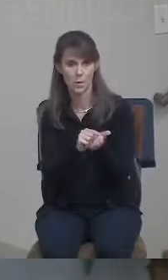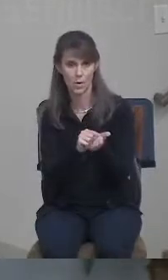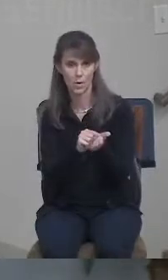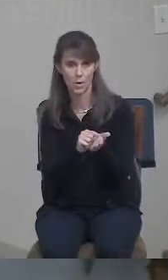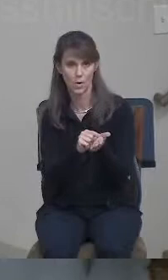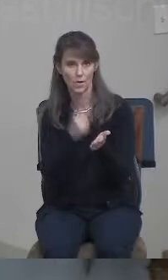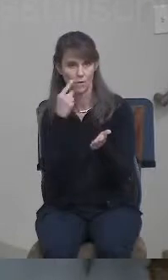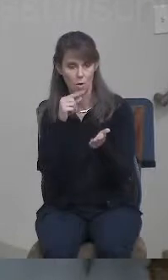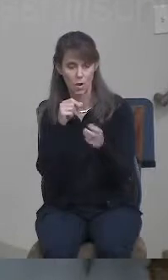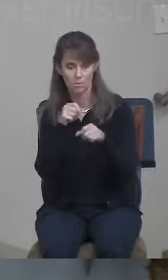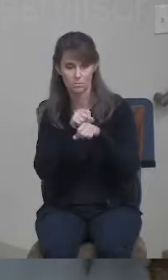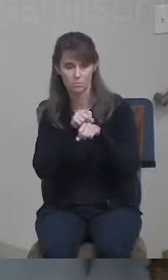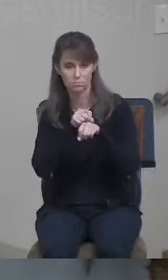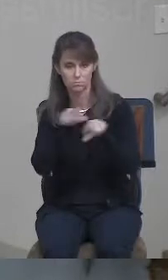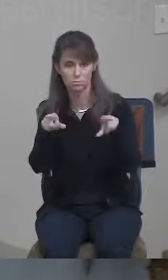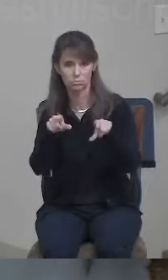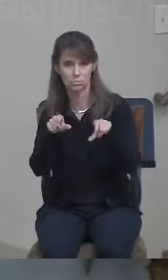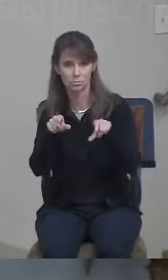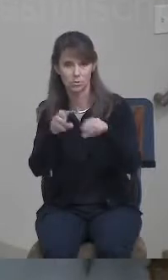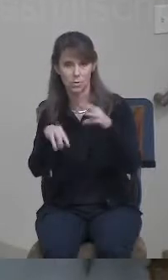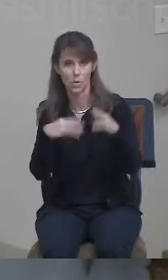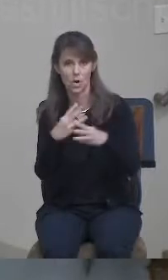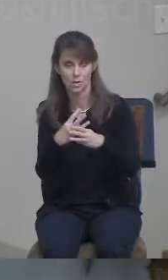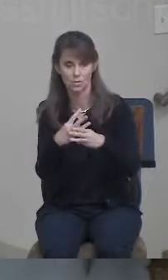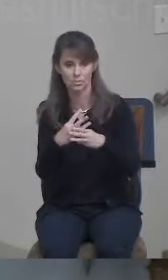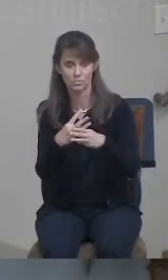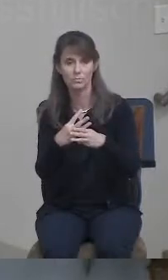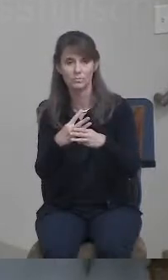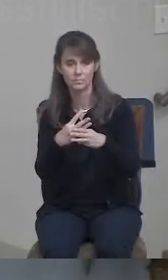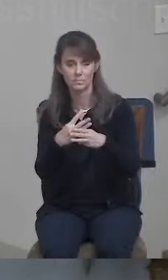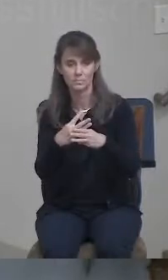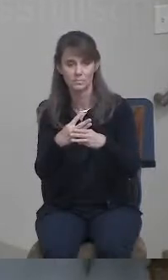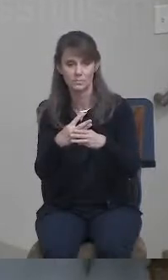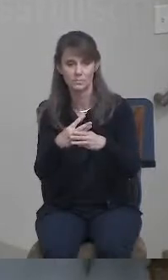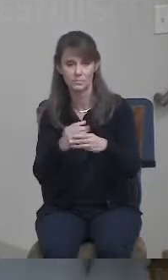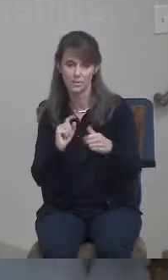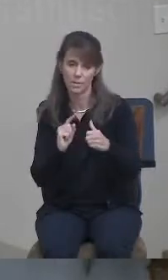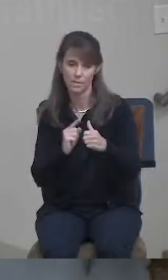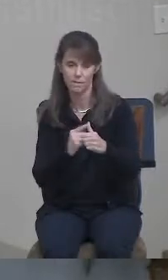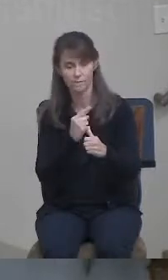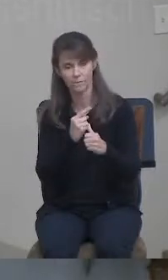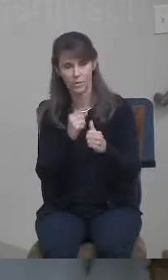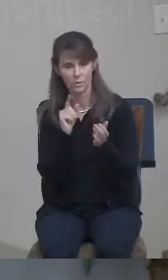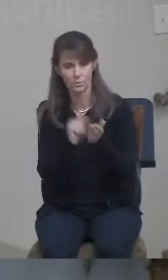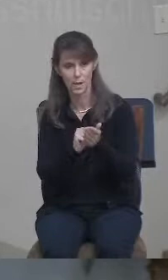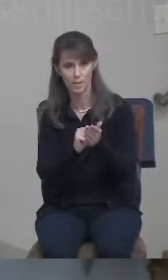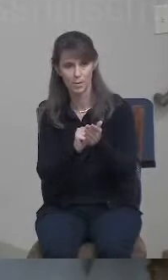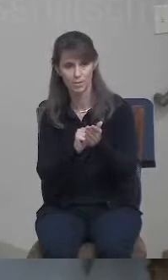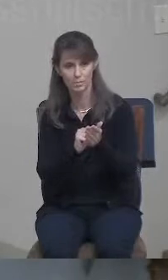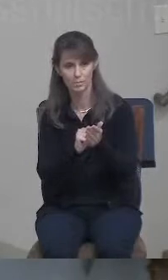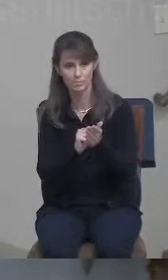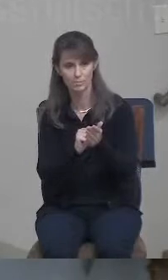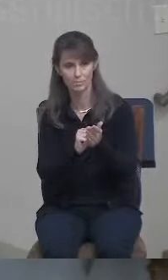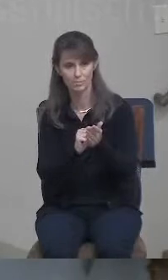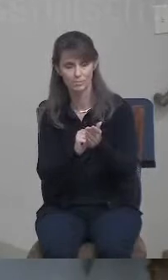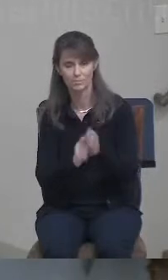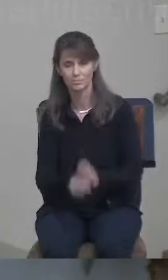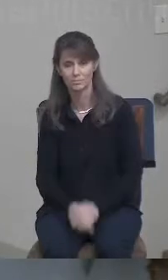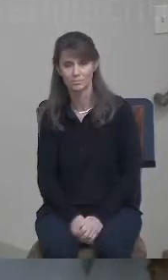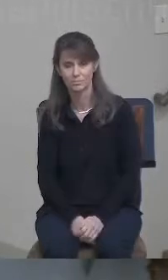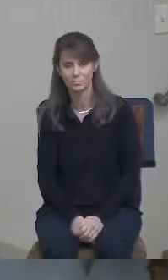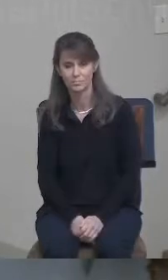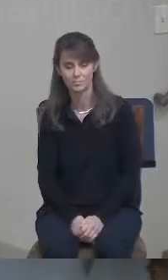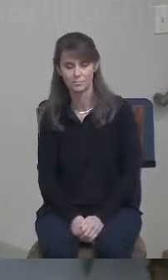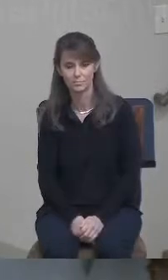I'm not sure he knew for sure, but that was his claim, the very first paper to ever be published. But what were the